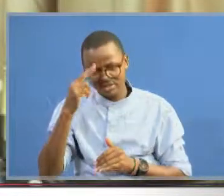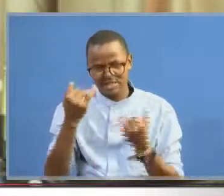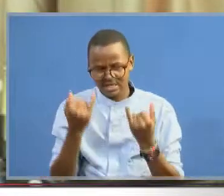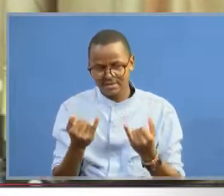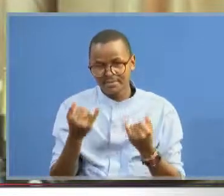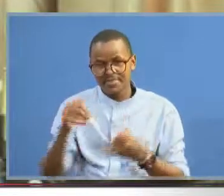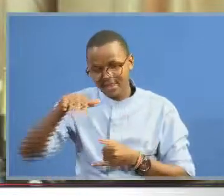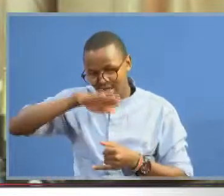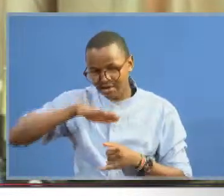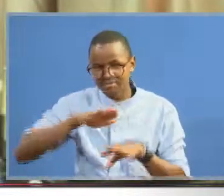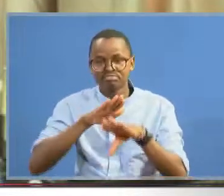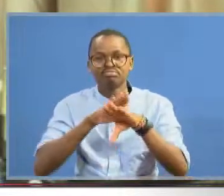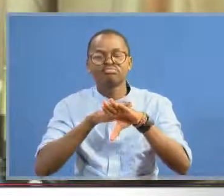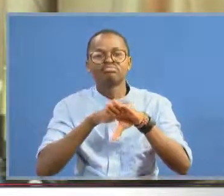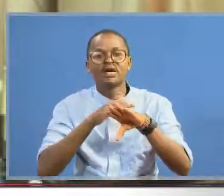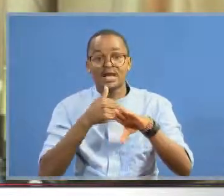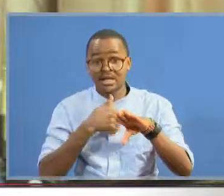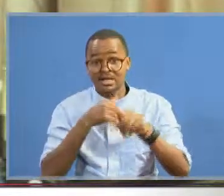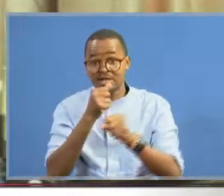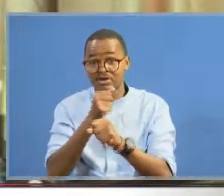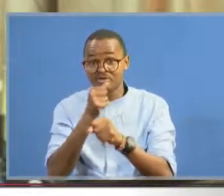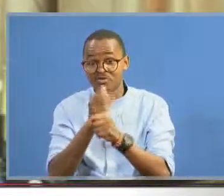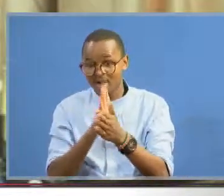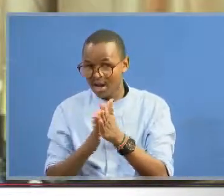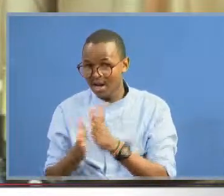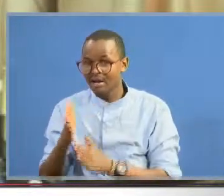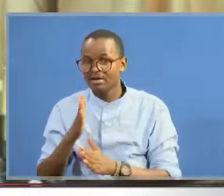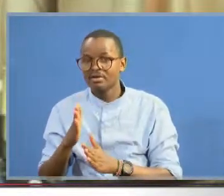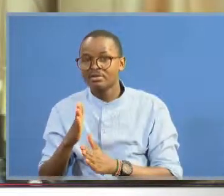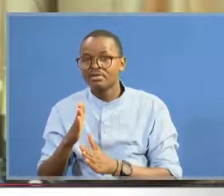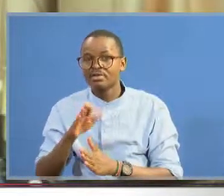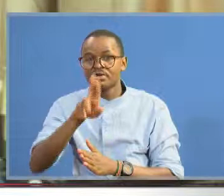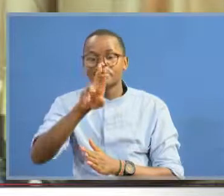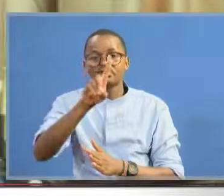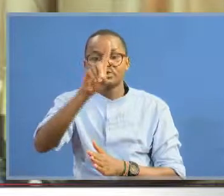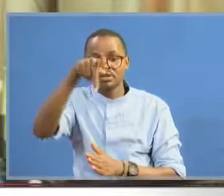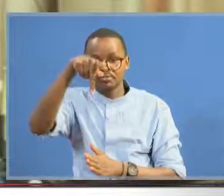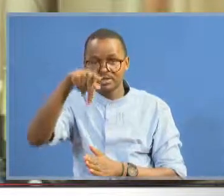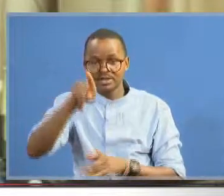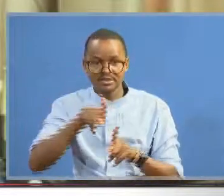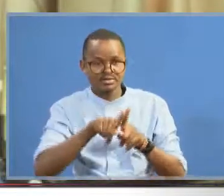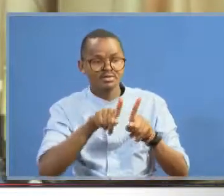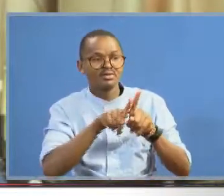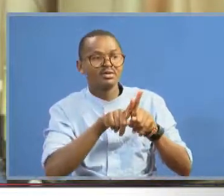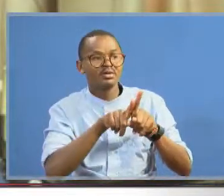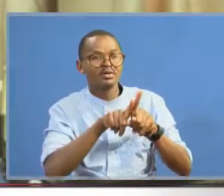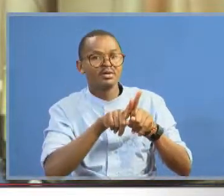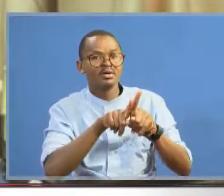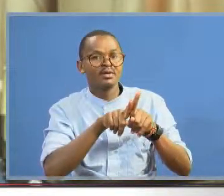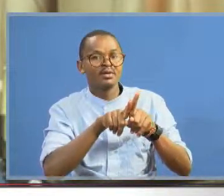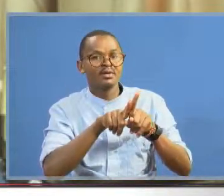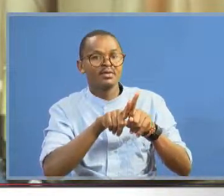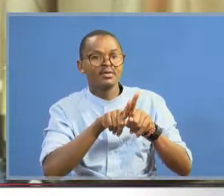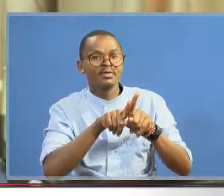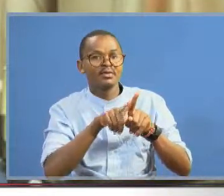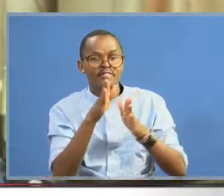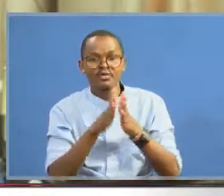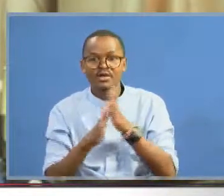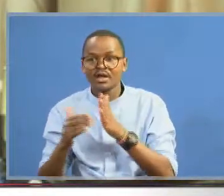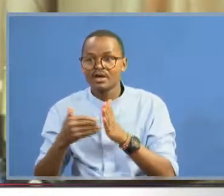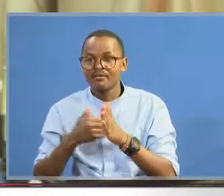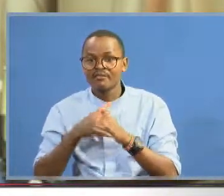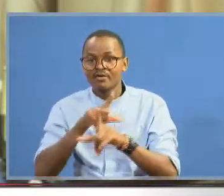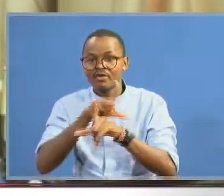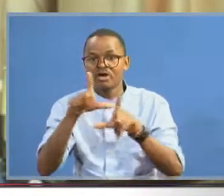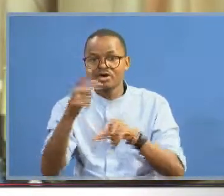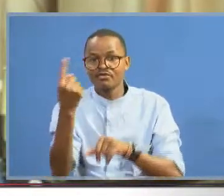the environment is good. After doing the spatial planning, the IUDP, and the Integrated Urban Development Plan, we have set aside